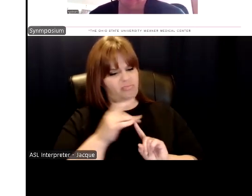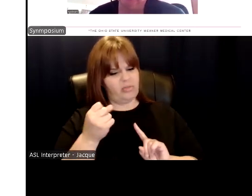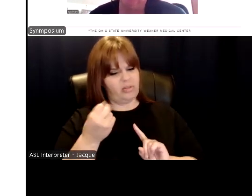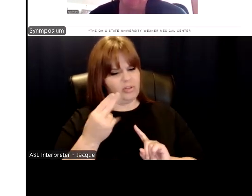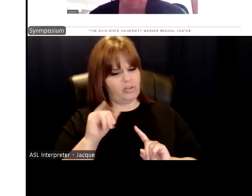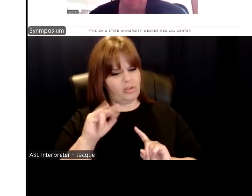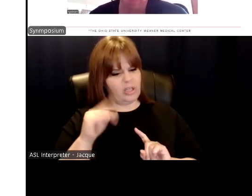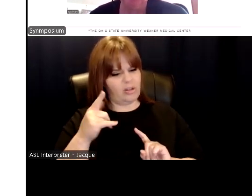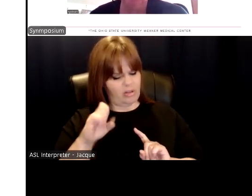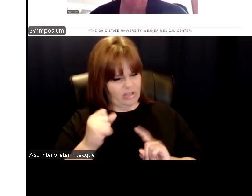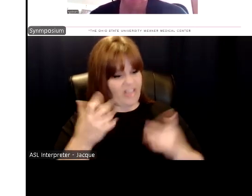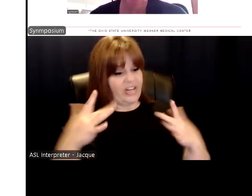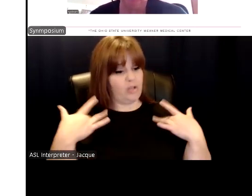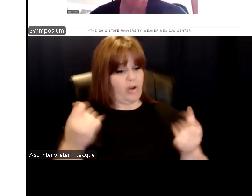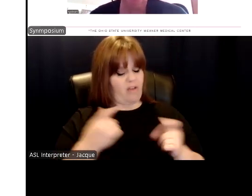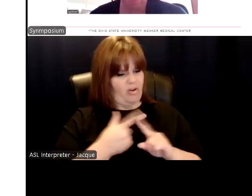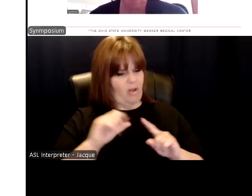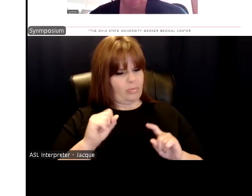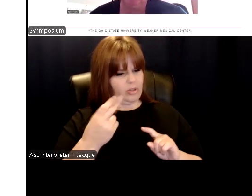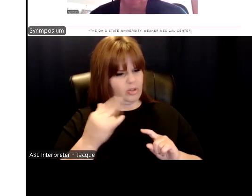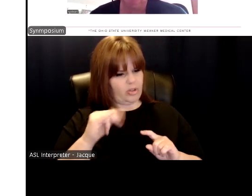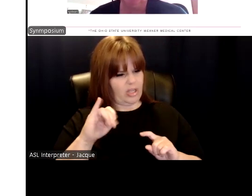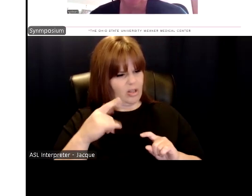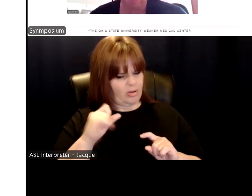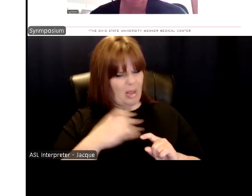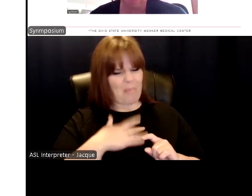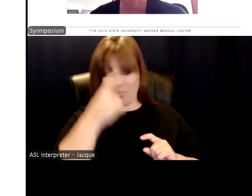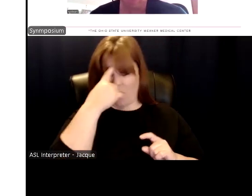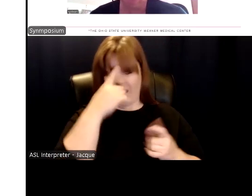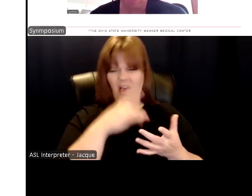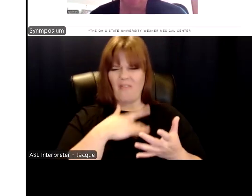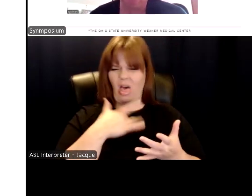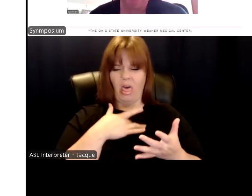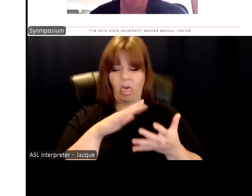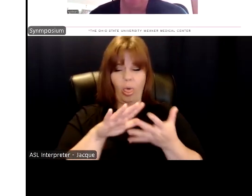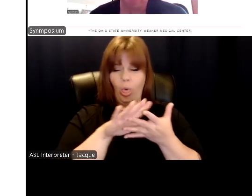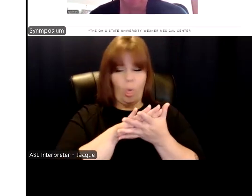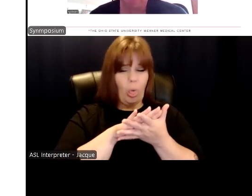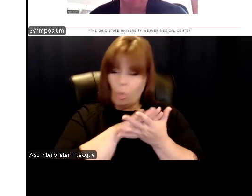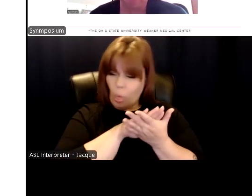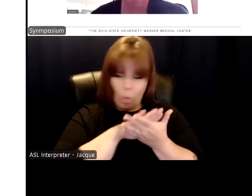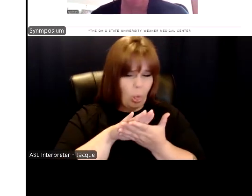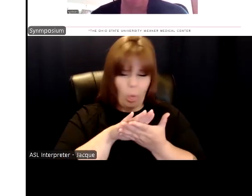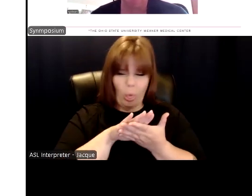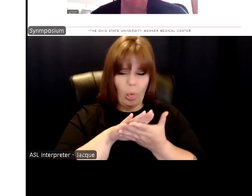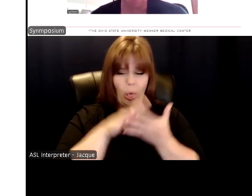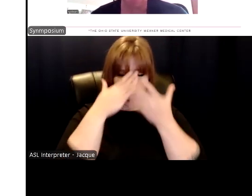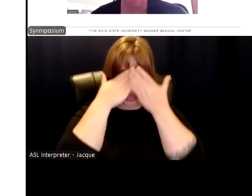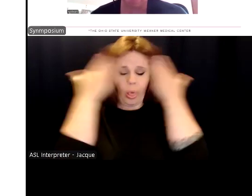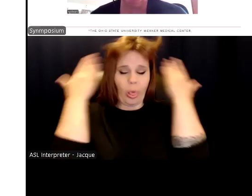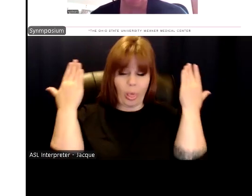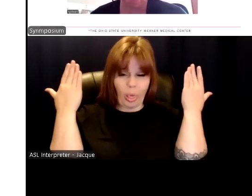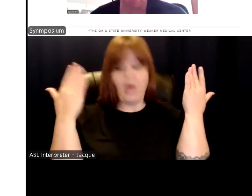shingles, my brain felt wiped. I was just completely whited out. I lost